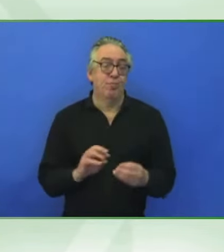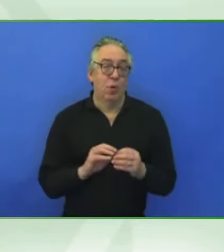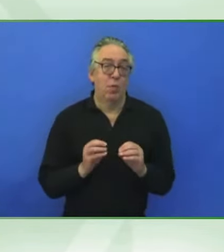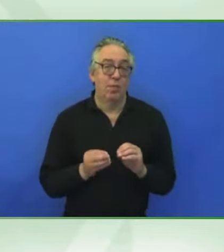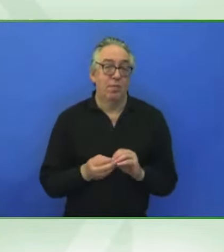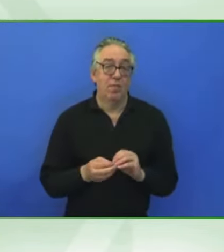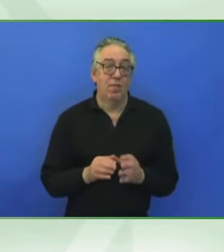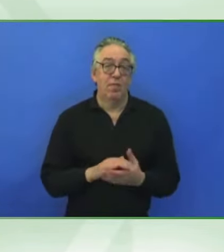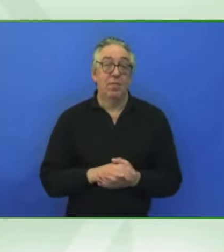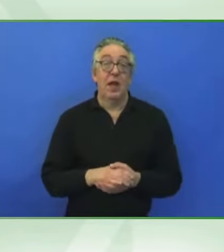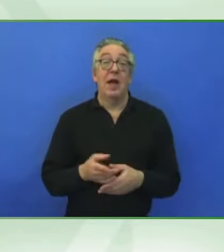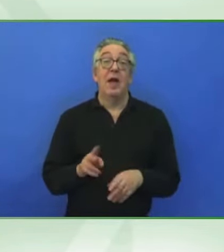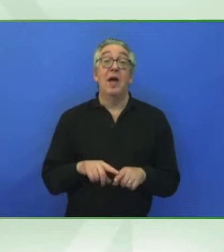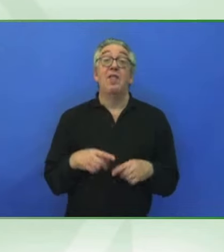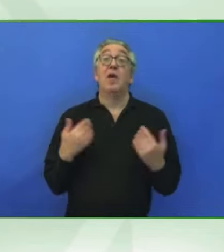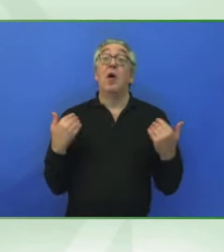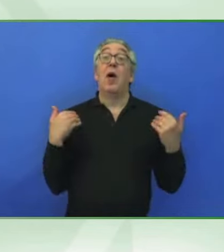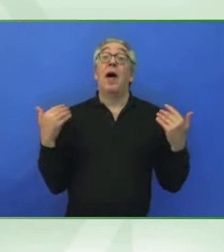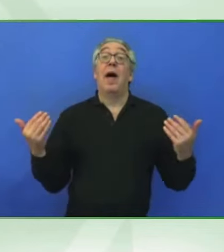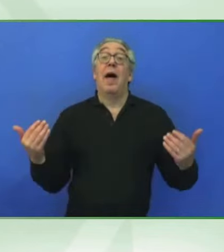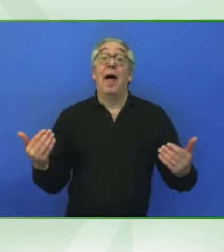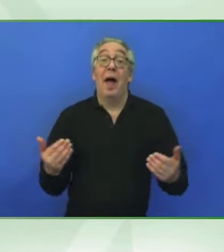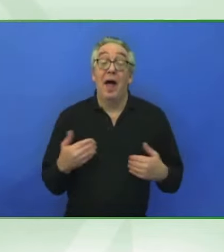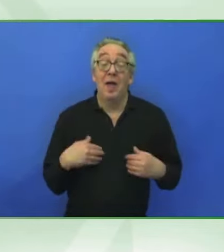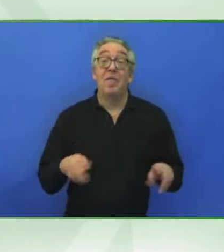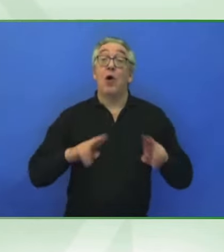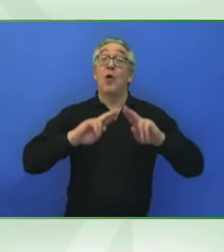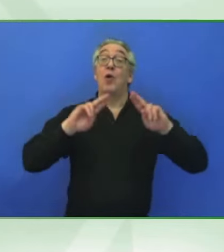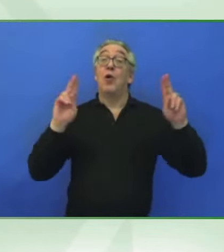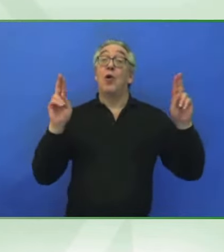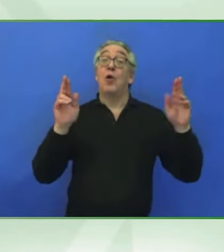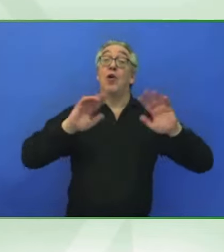can be universally applied that we can really track this properly.